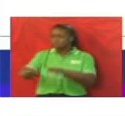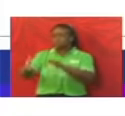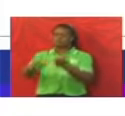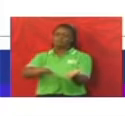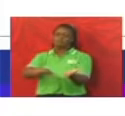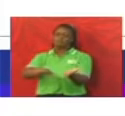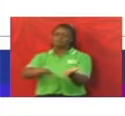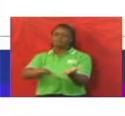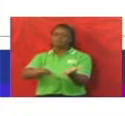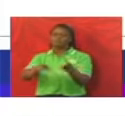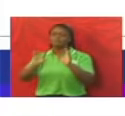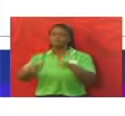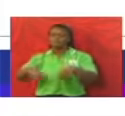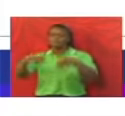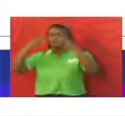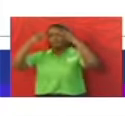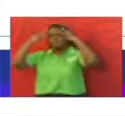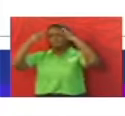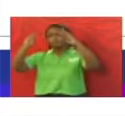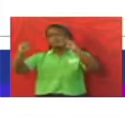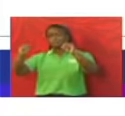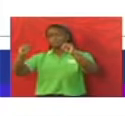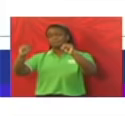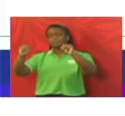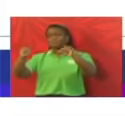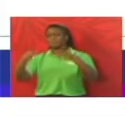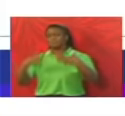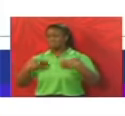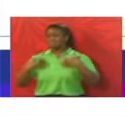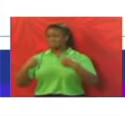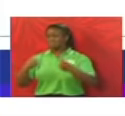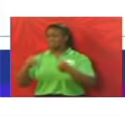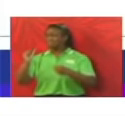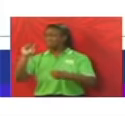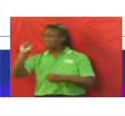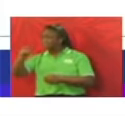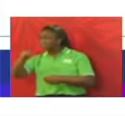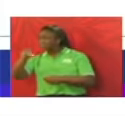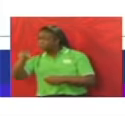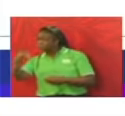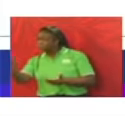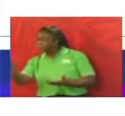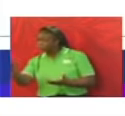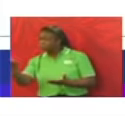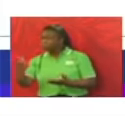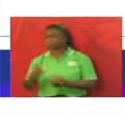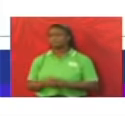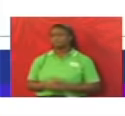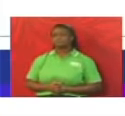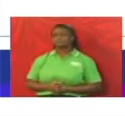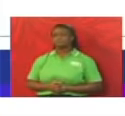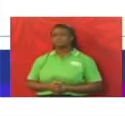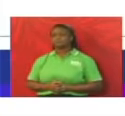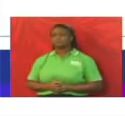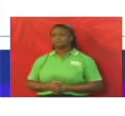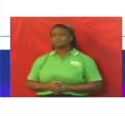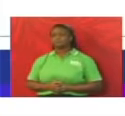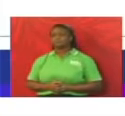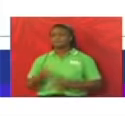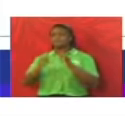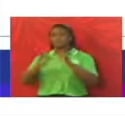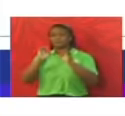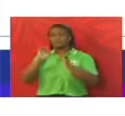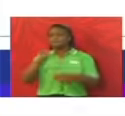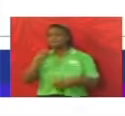Health to confirm or deny these allegations at this point, and just to give us any information where it concerns any or